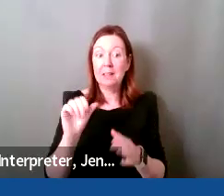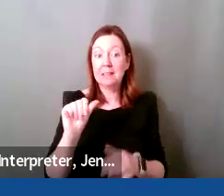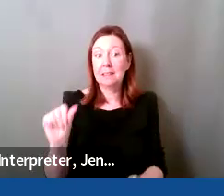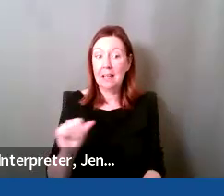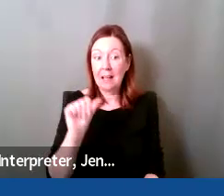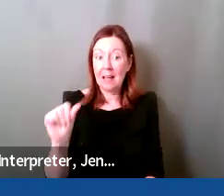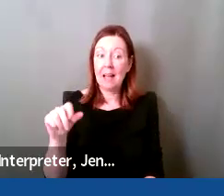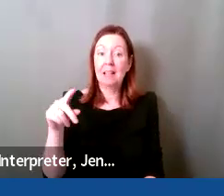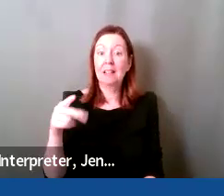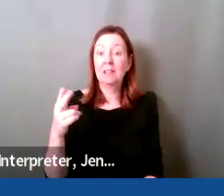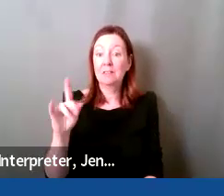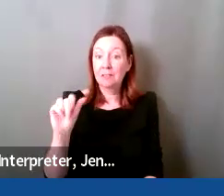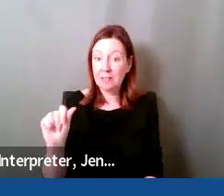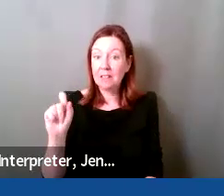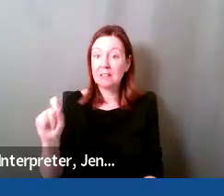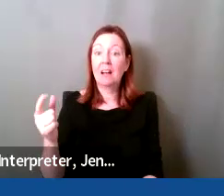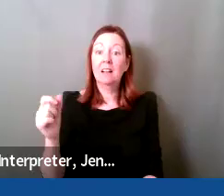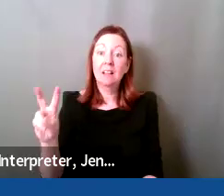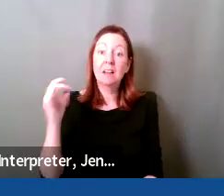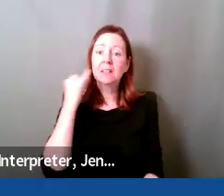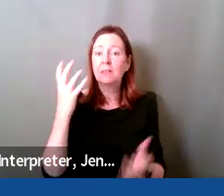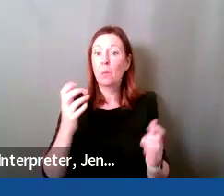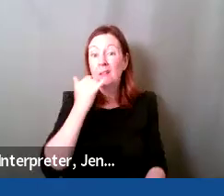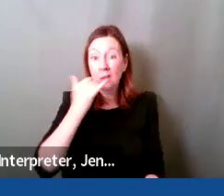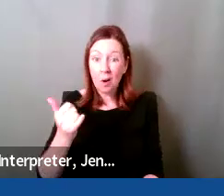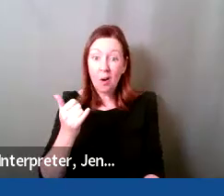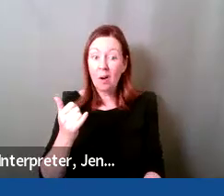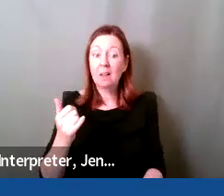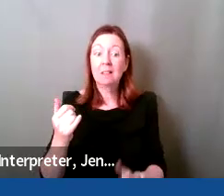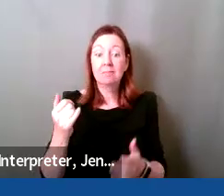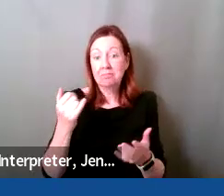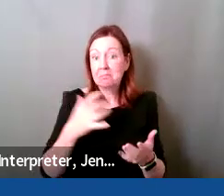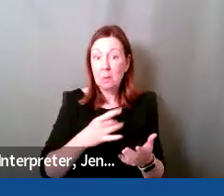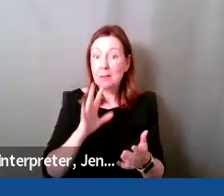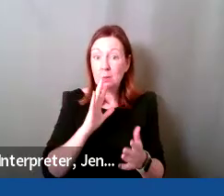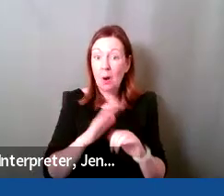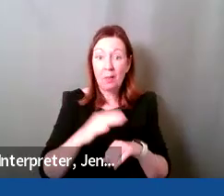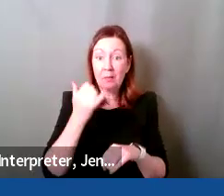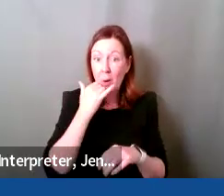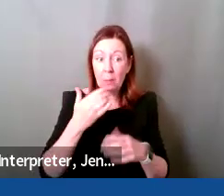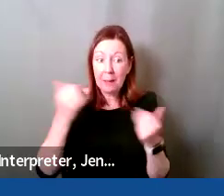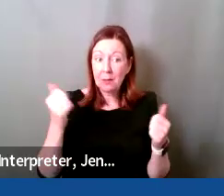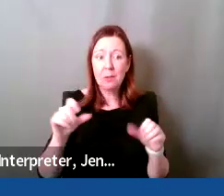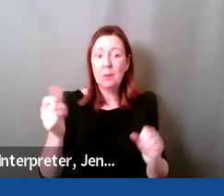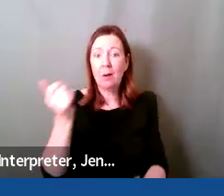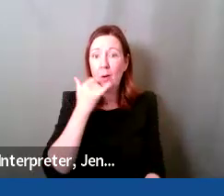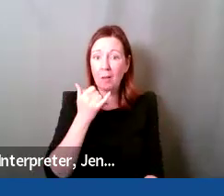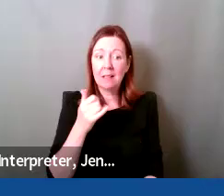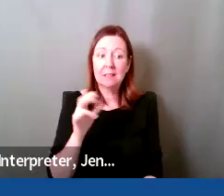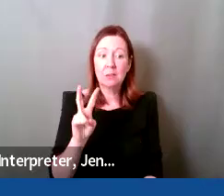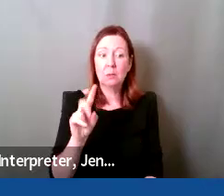publichealthpreparedness@philip.gov, or if you prefer to speak with someone on the phone, because you're someone who likes to talk on the phone preferably, you can always give us a call also